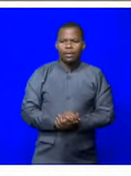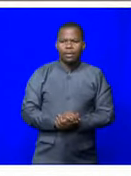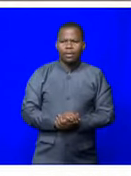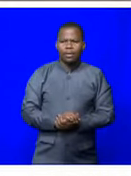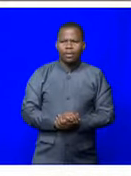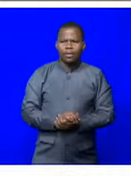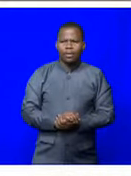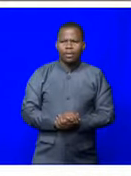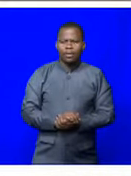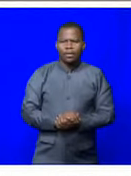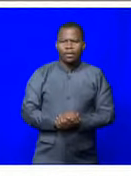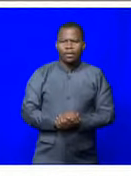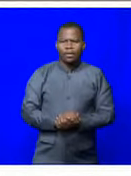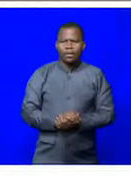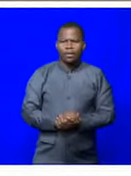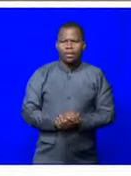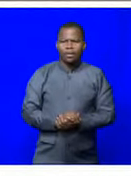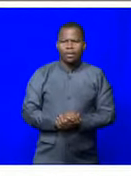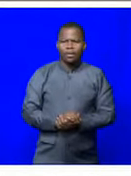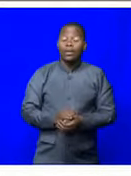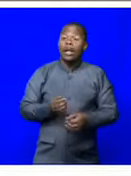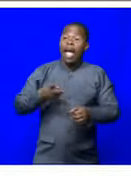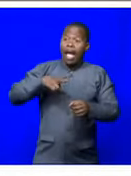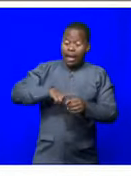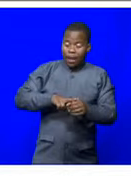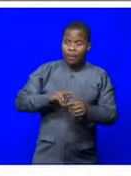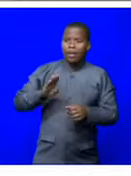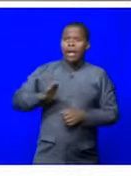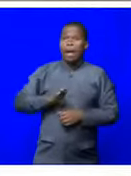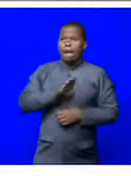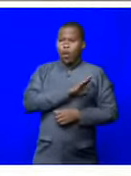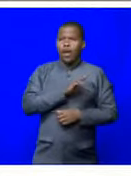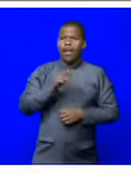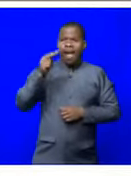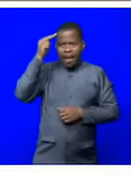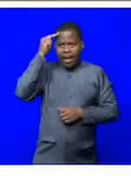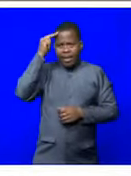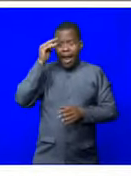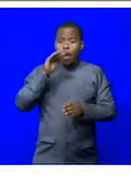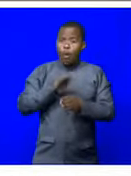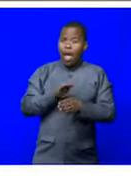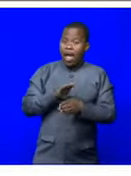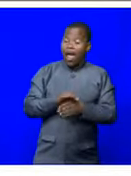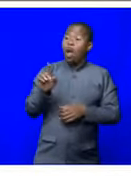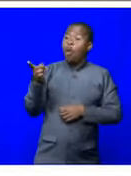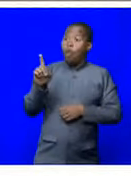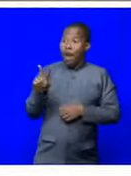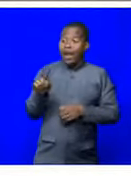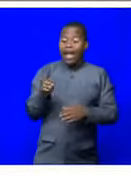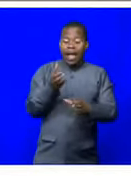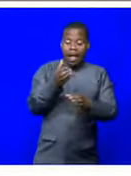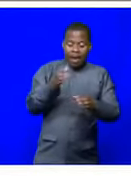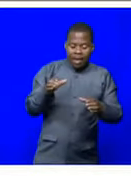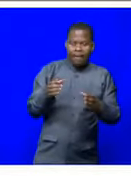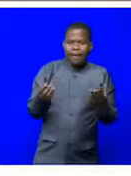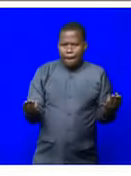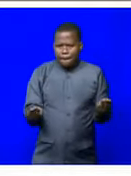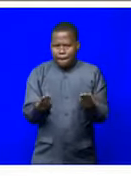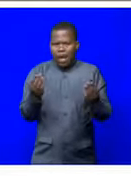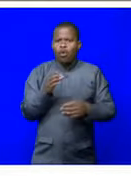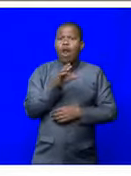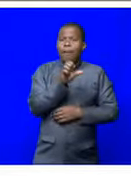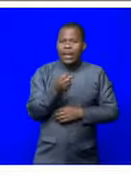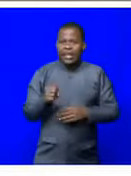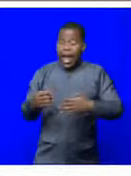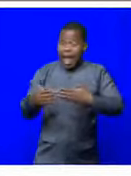It is our understanding as well that a country that takes care of its elderly